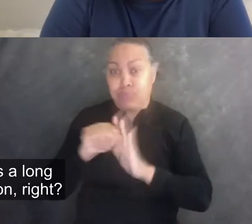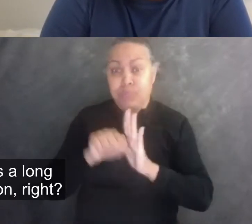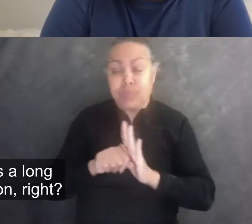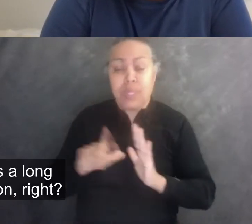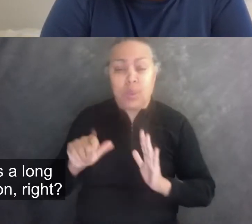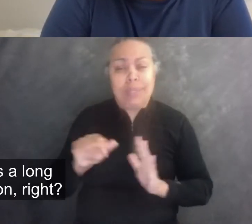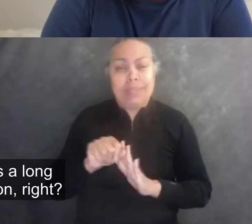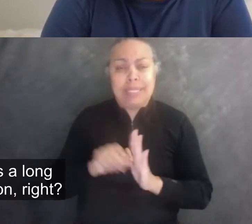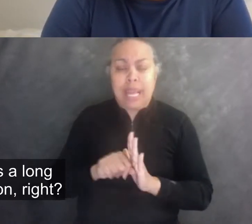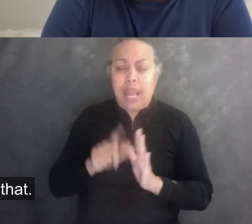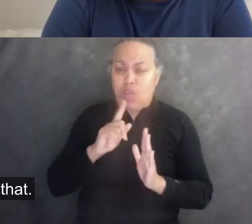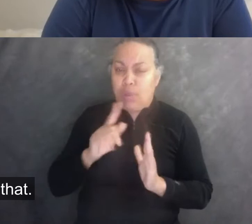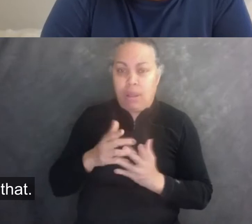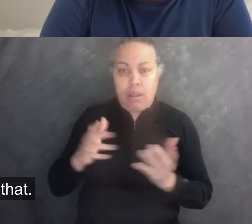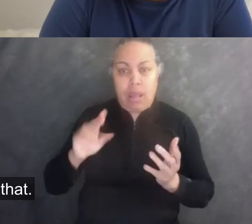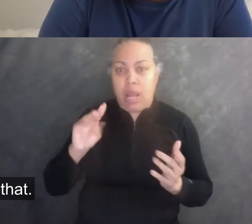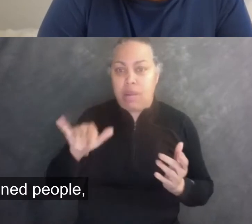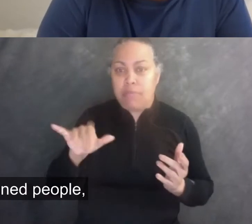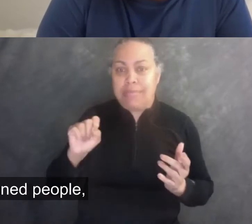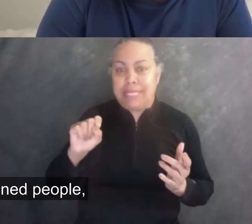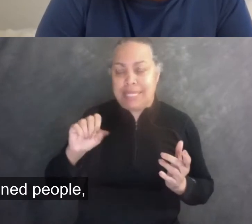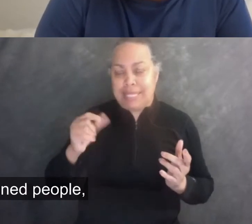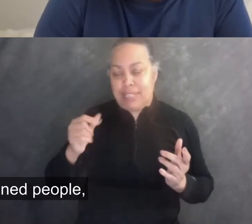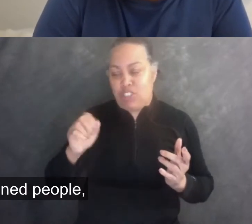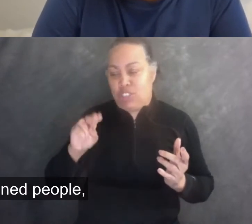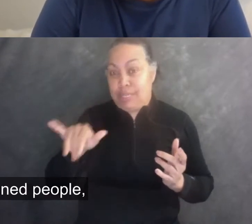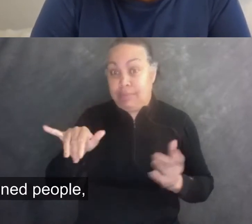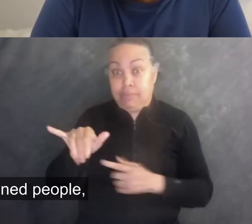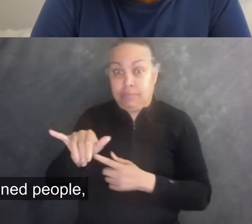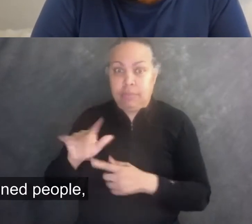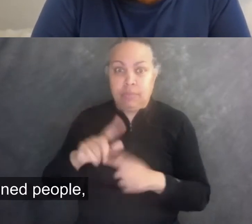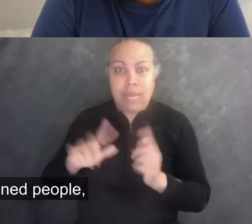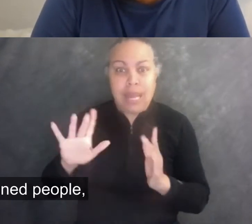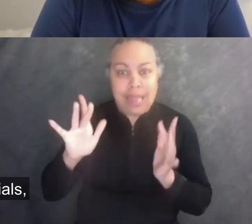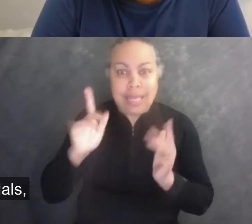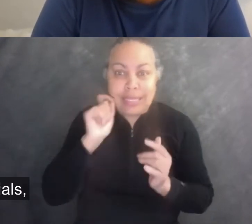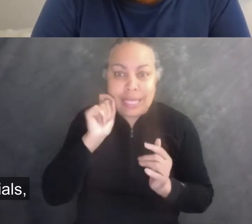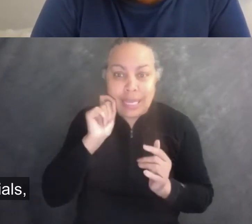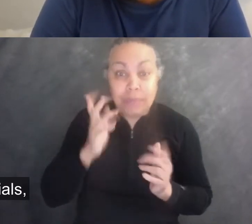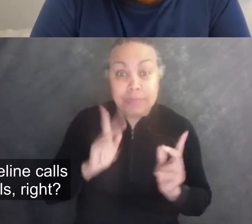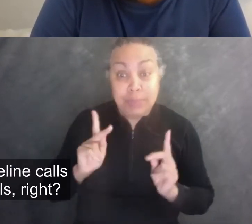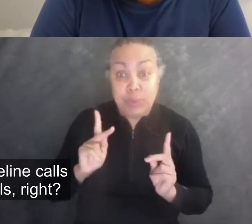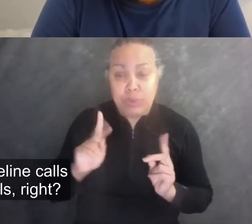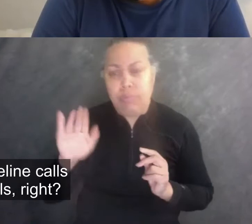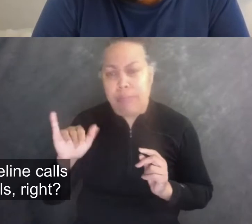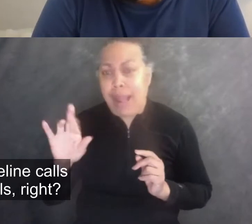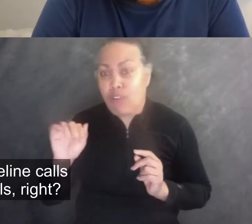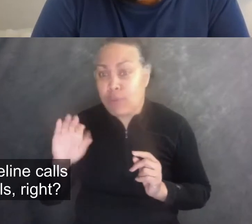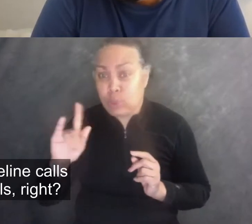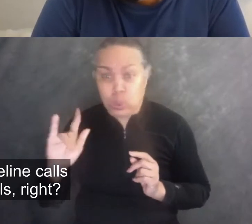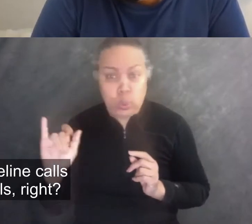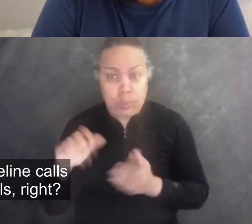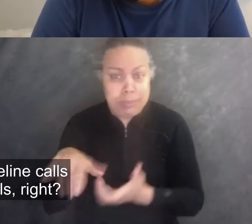of miscegenation, right? Long legacy of that. But I find that light-skinned people, even the biracials, or as my